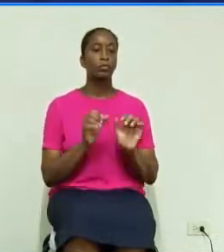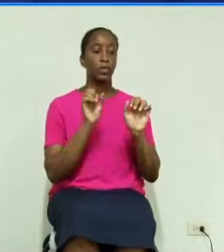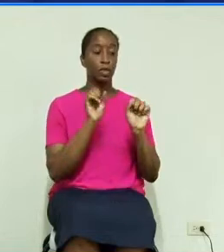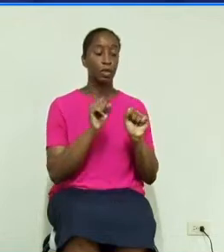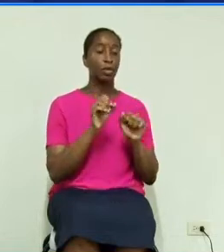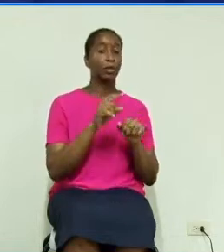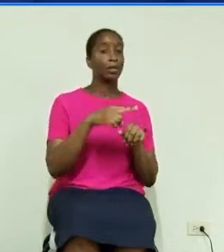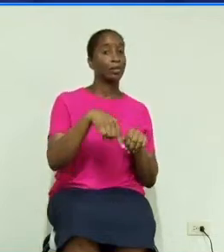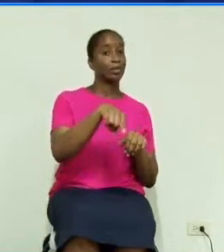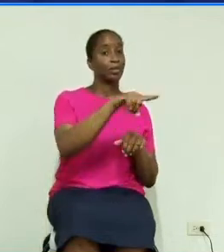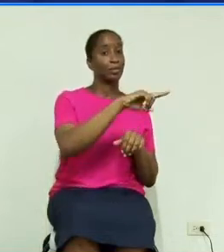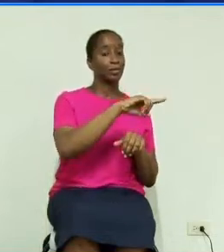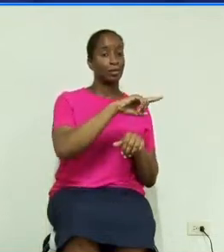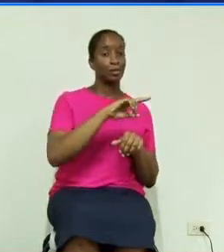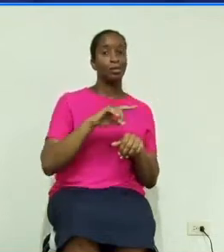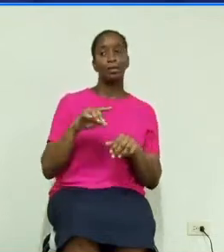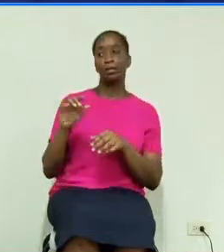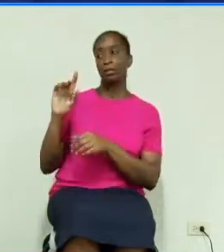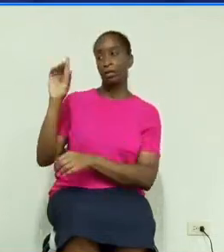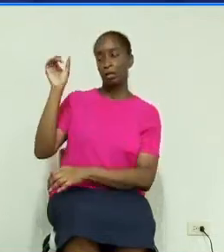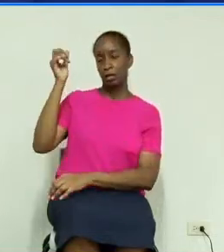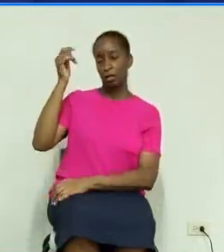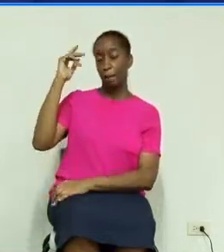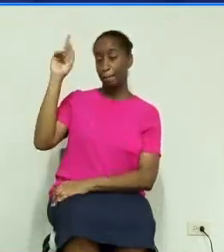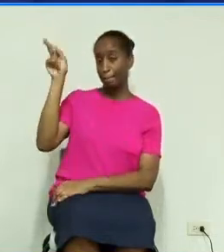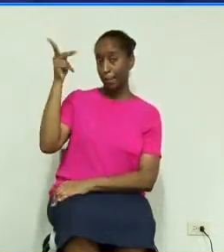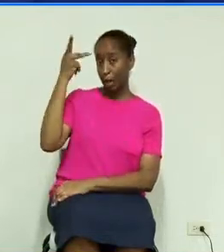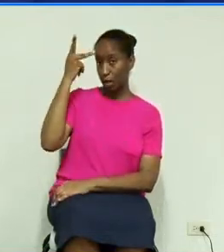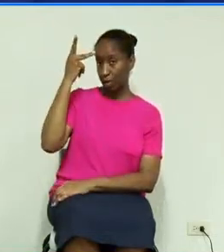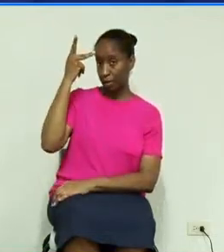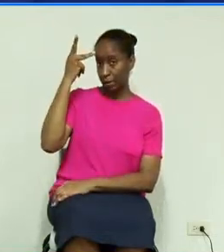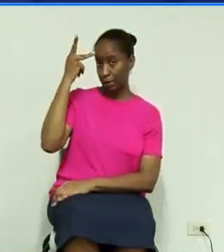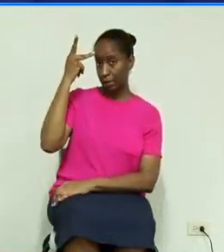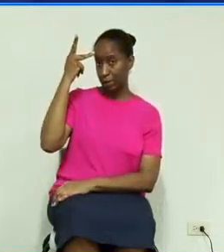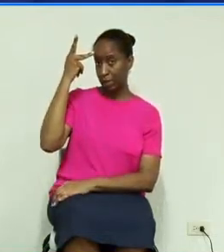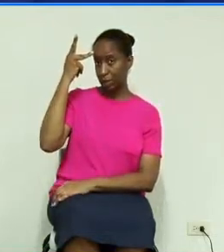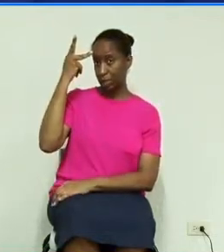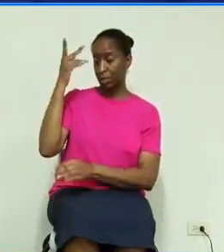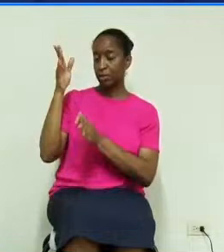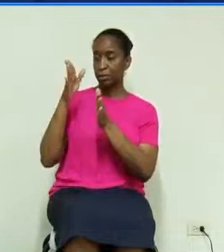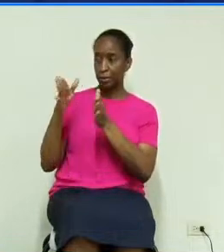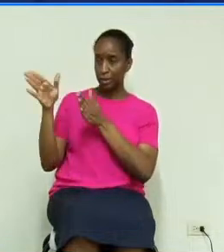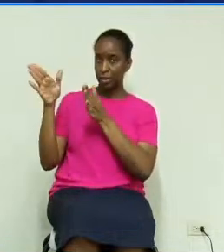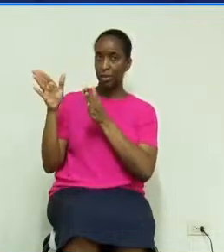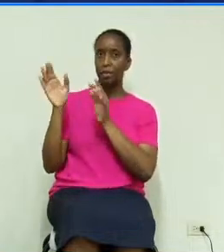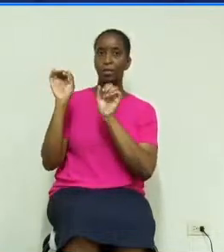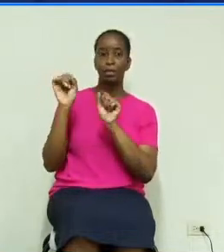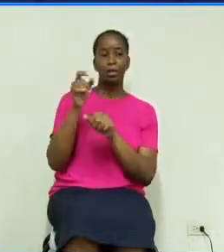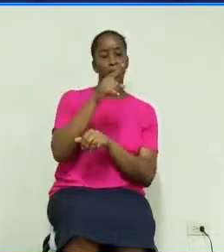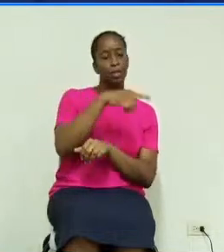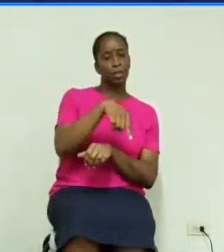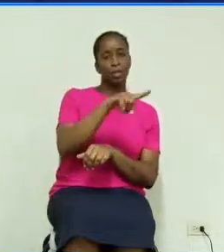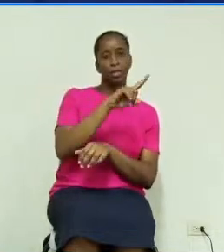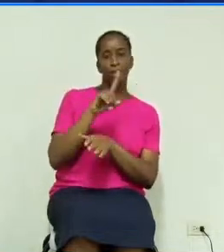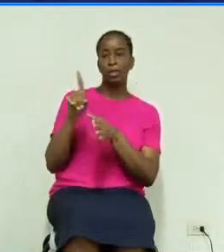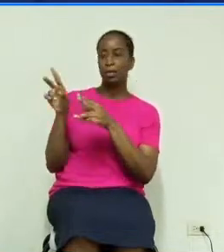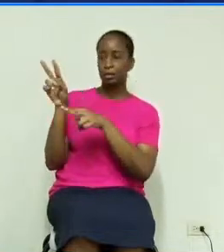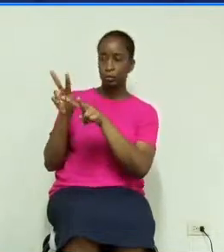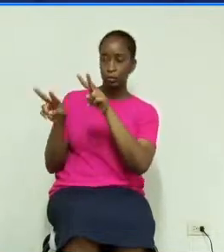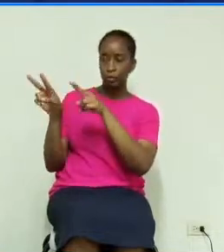which I don't recommend, by the way, but some spaces have done this. Your second question